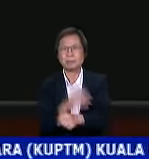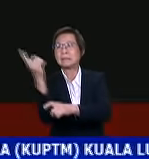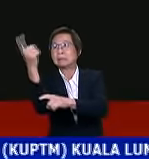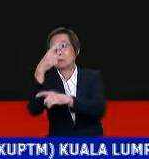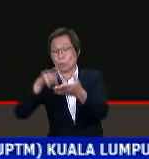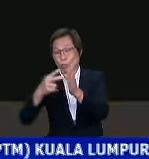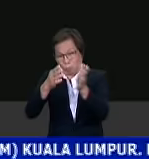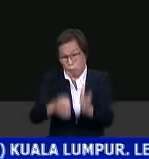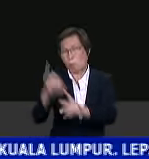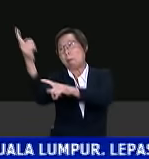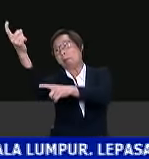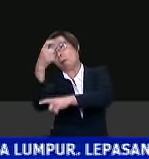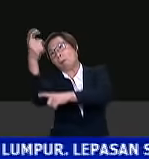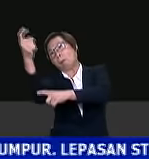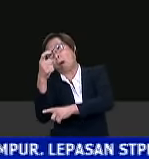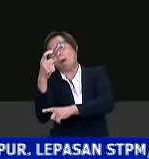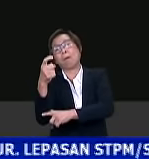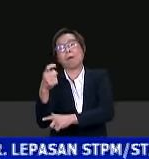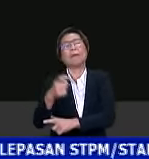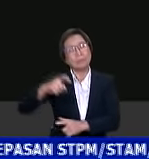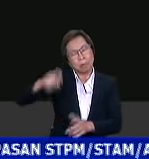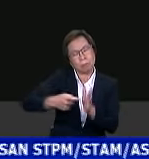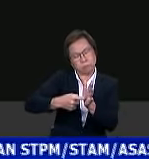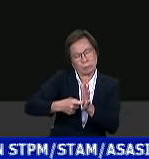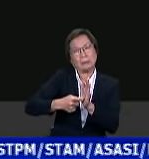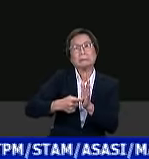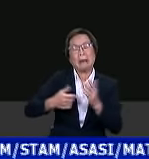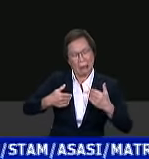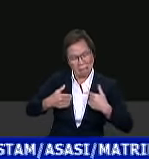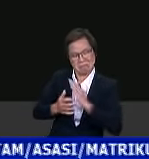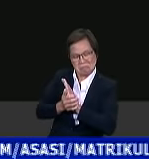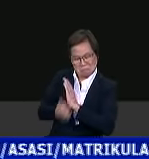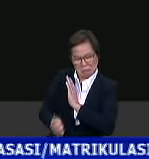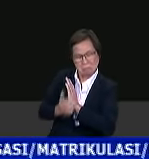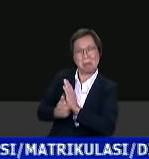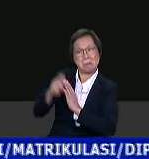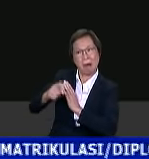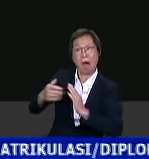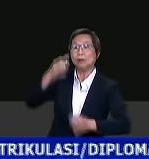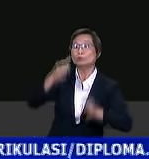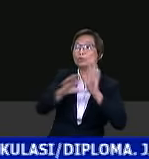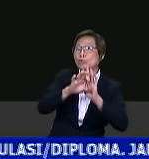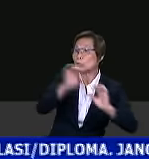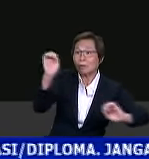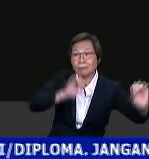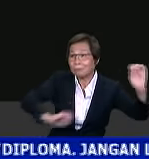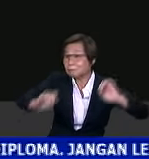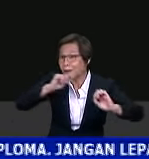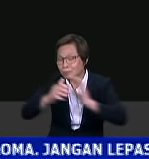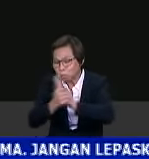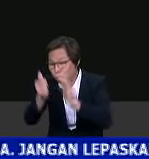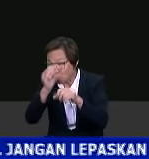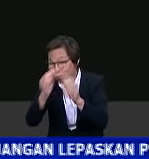harvesters. Okay, and this requires some skill, because if you do not have skilled workers,